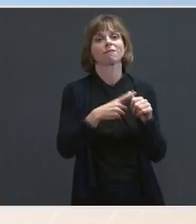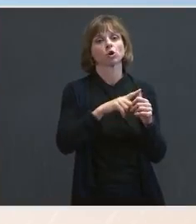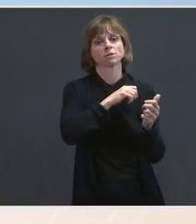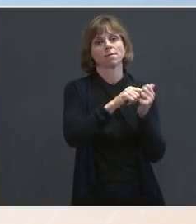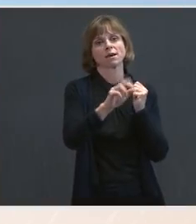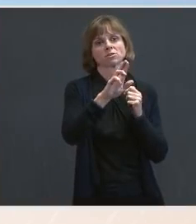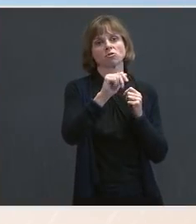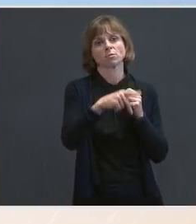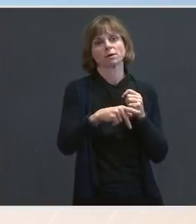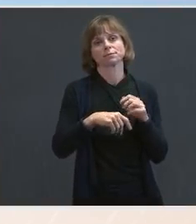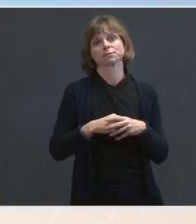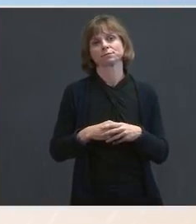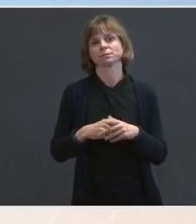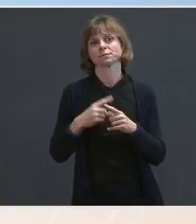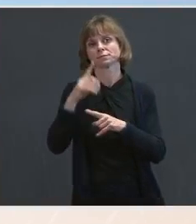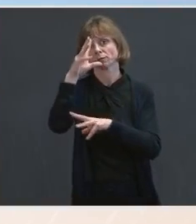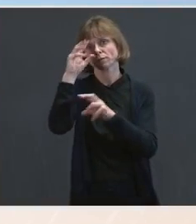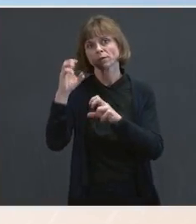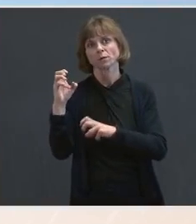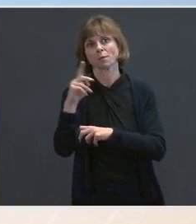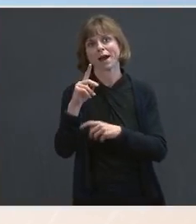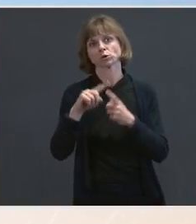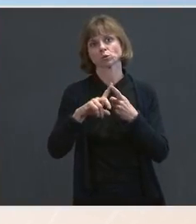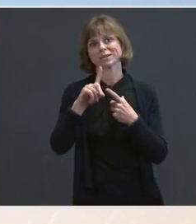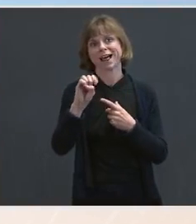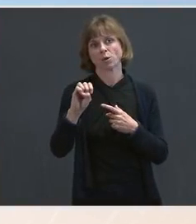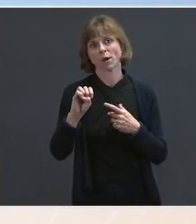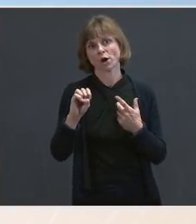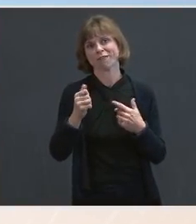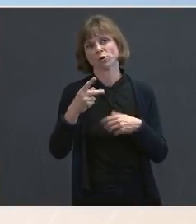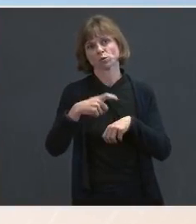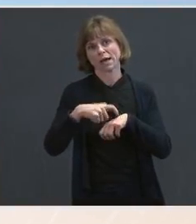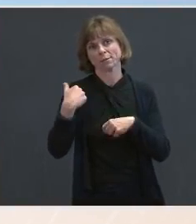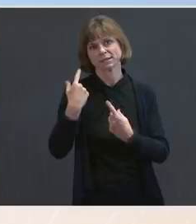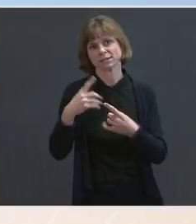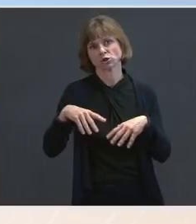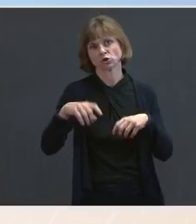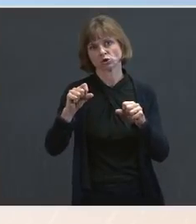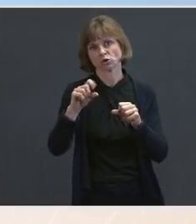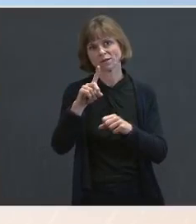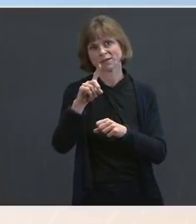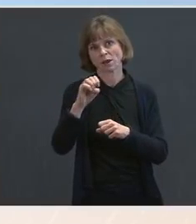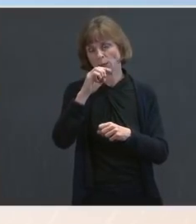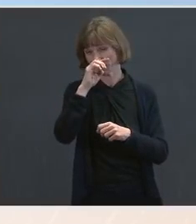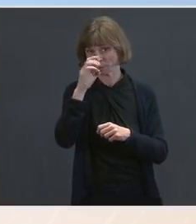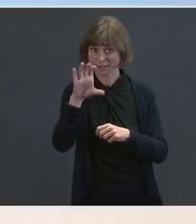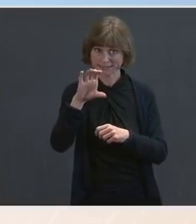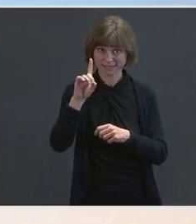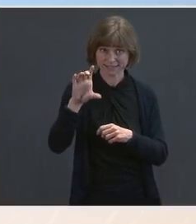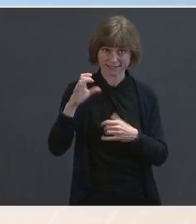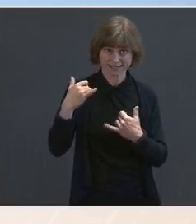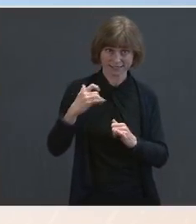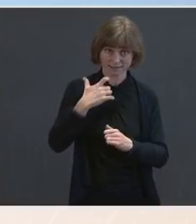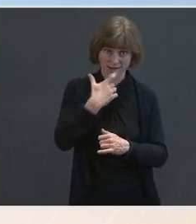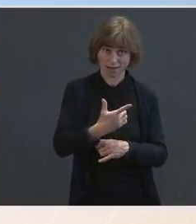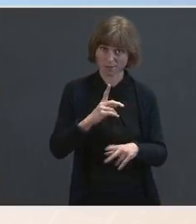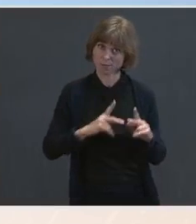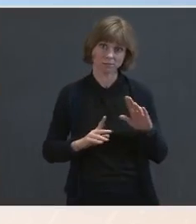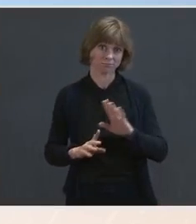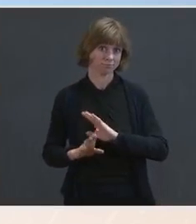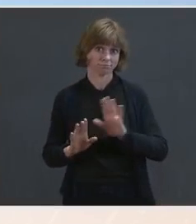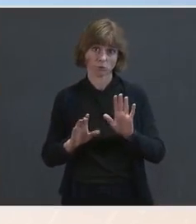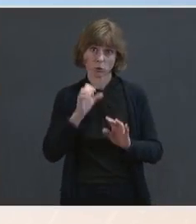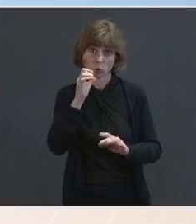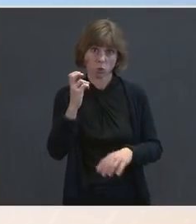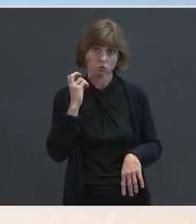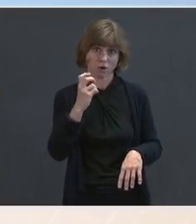The president has traveled back to Wilmington a couple of times since taking office. The CDC does still urge people not to travel for personal